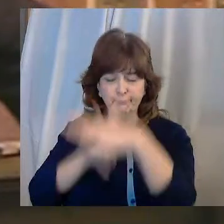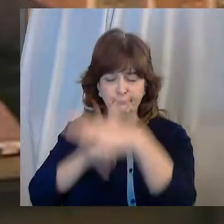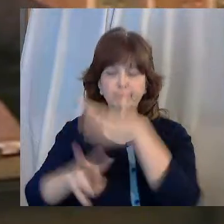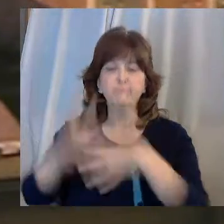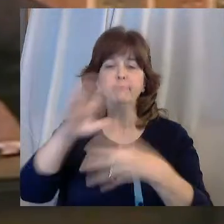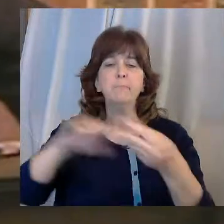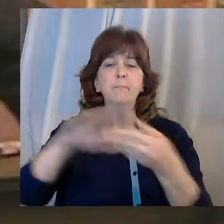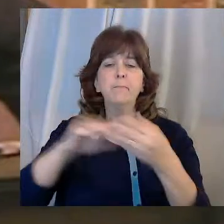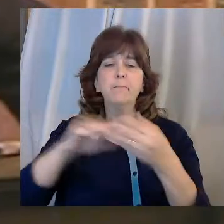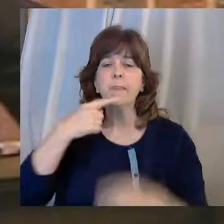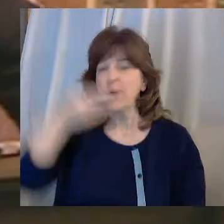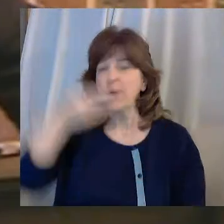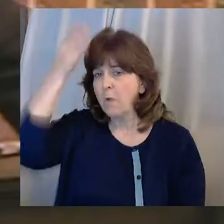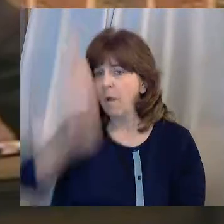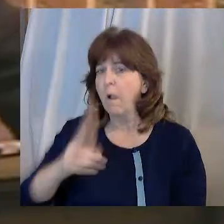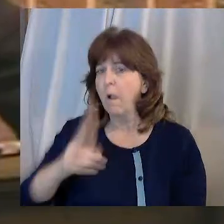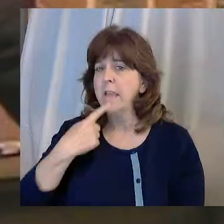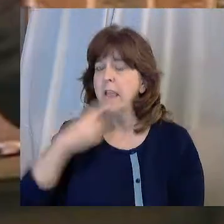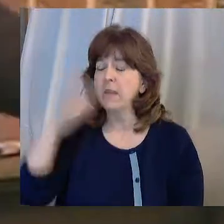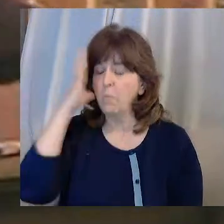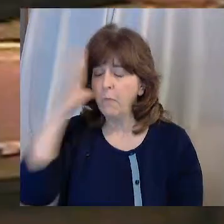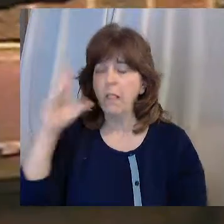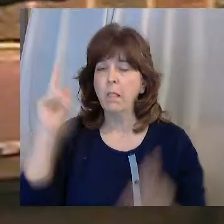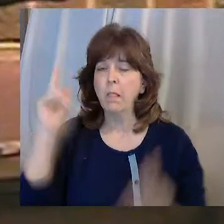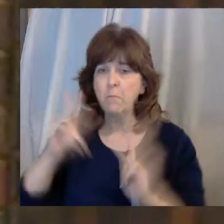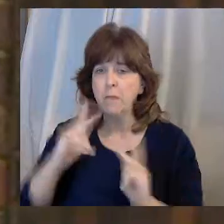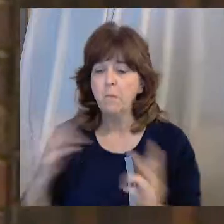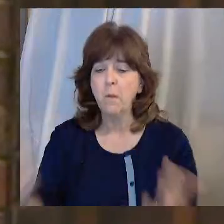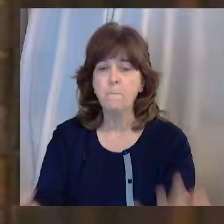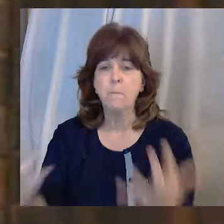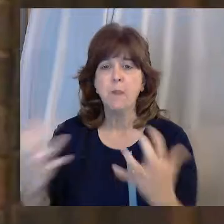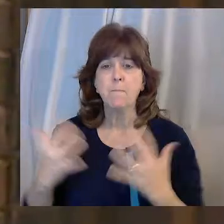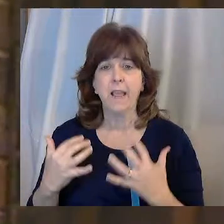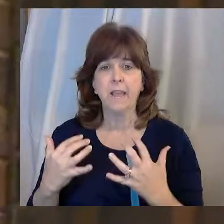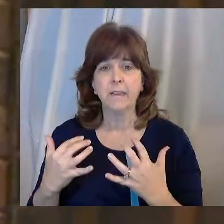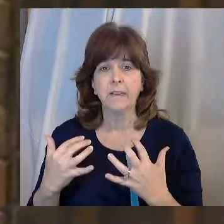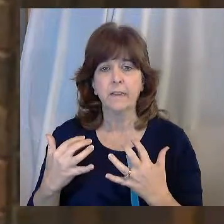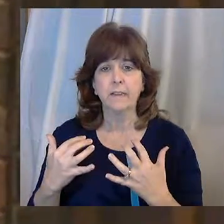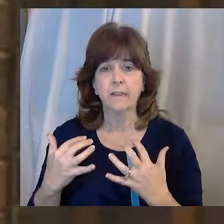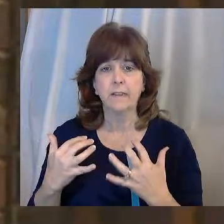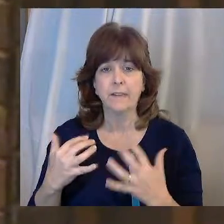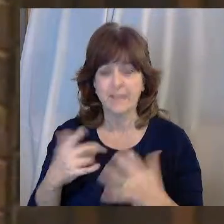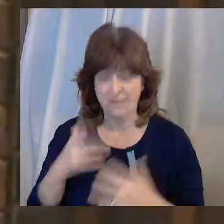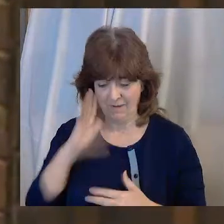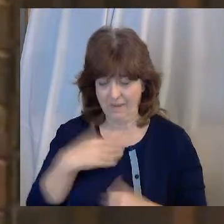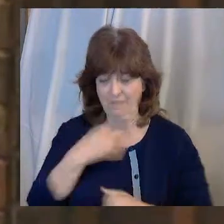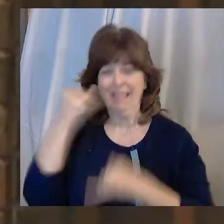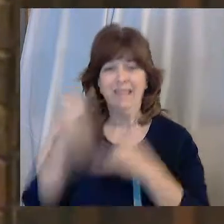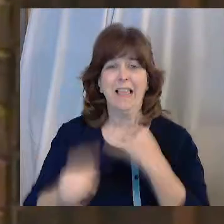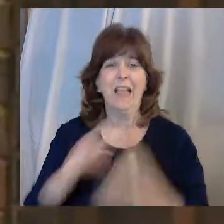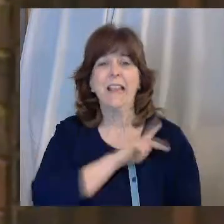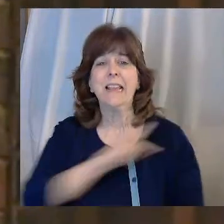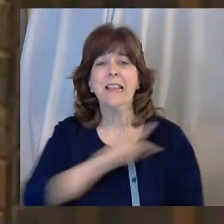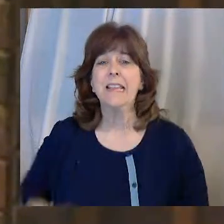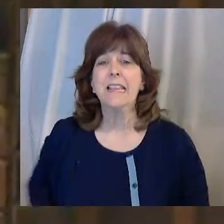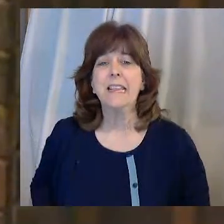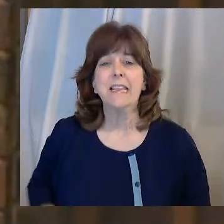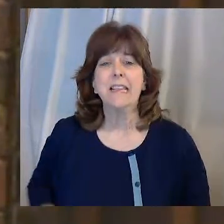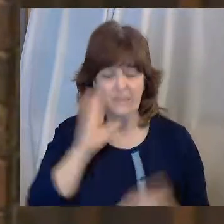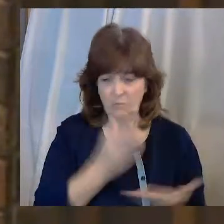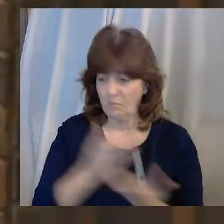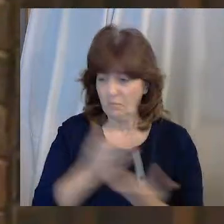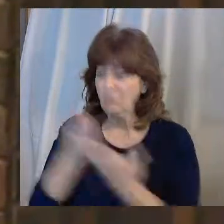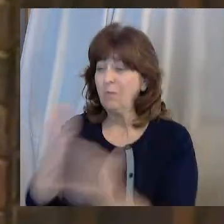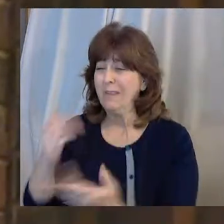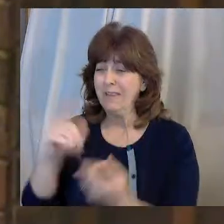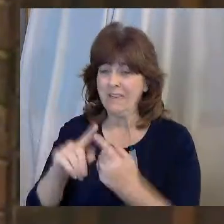back. I am going to raise up. They're going to have last king in Judah. And he's going to be carried away into Babylon. But